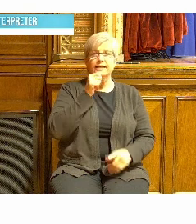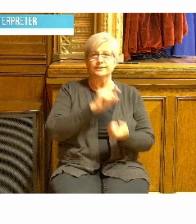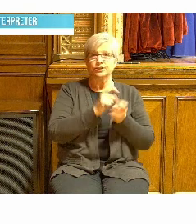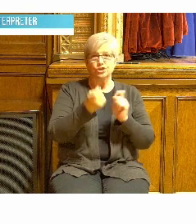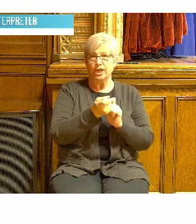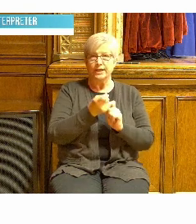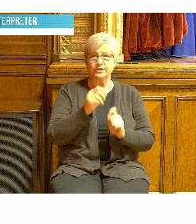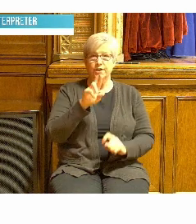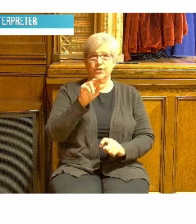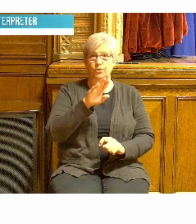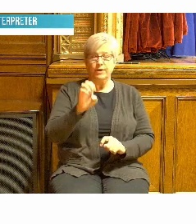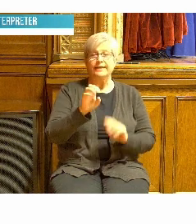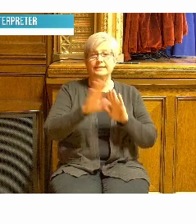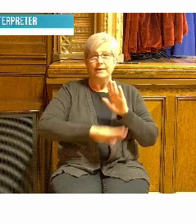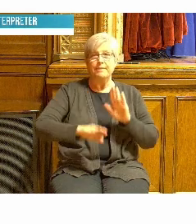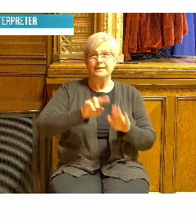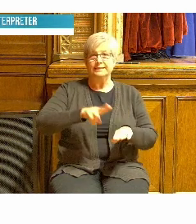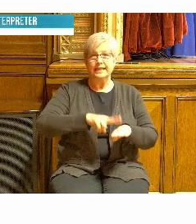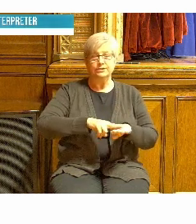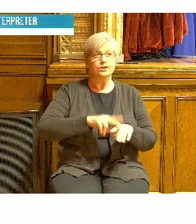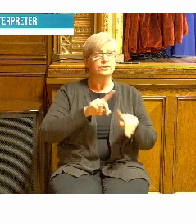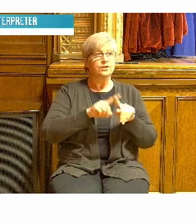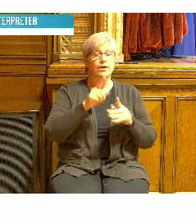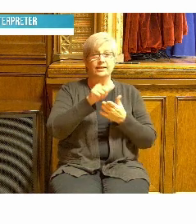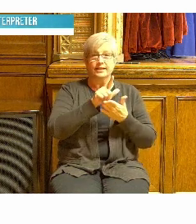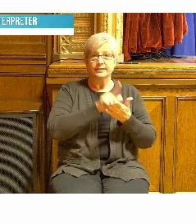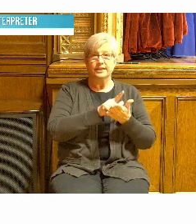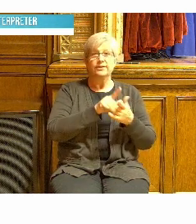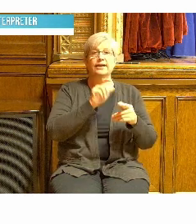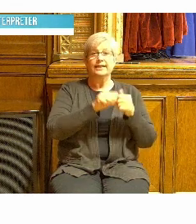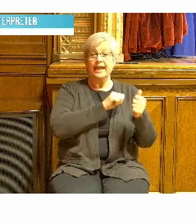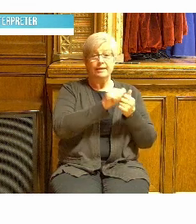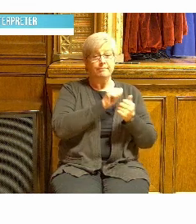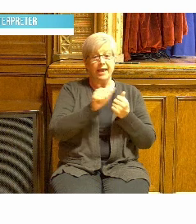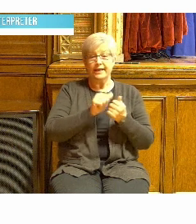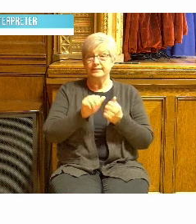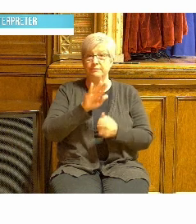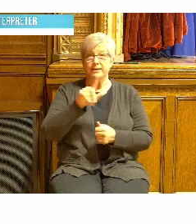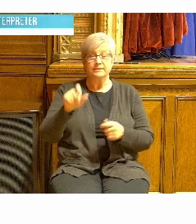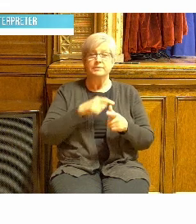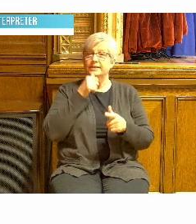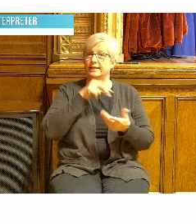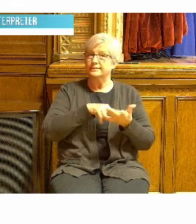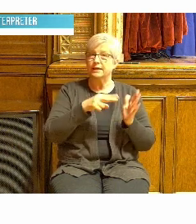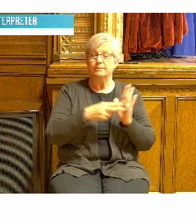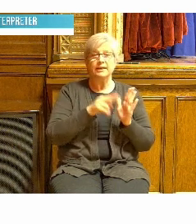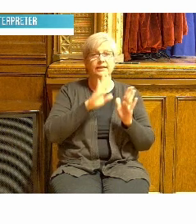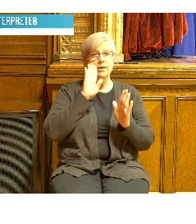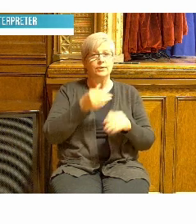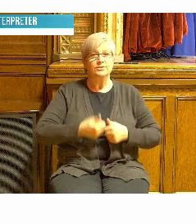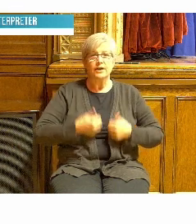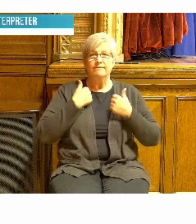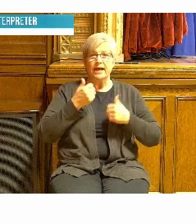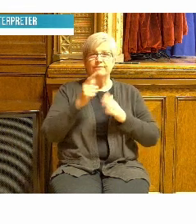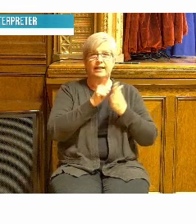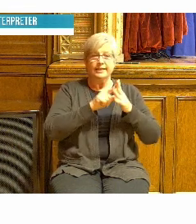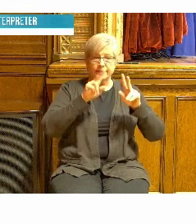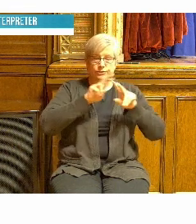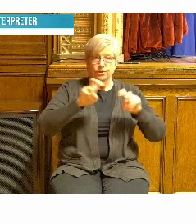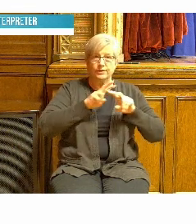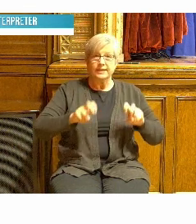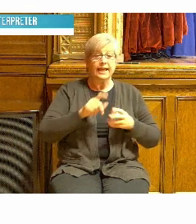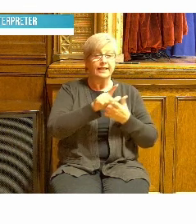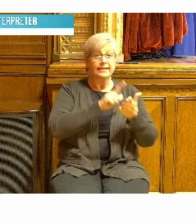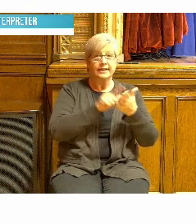its race-based nature. Legislators can pass bills, but that doesn't mean they'll survive legal scrutiny.